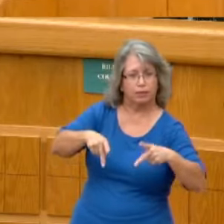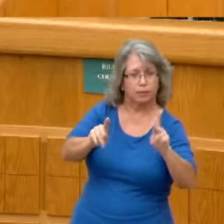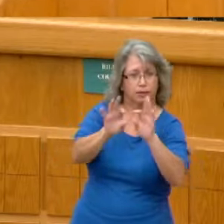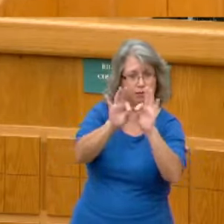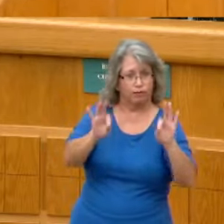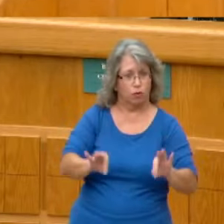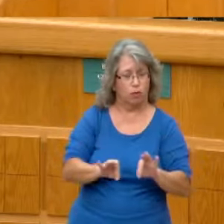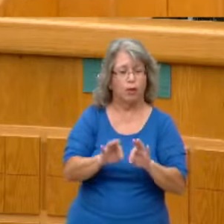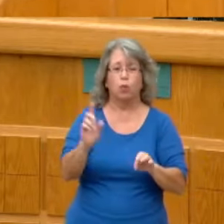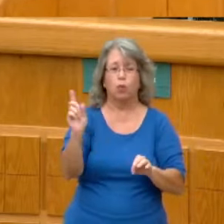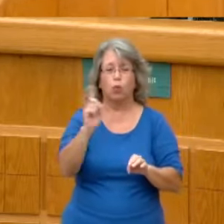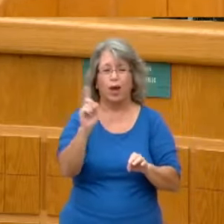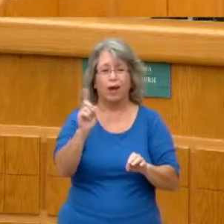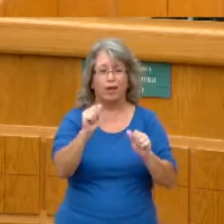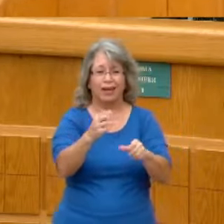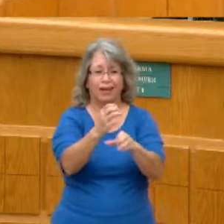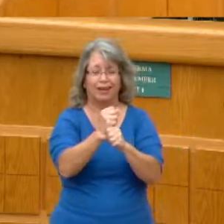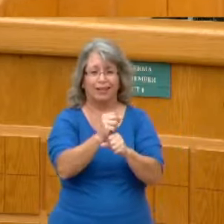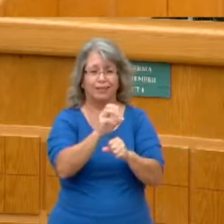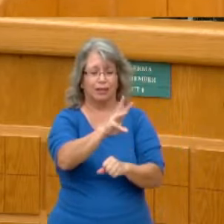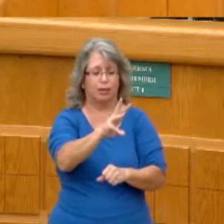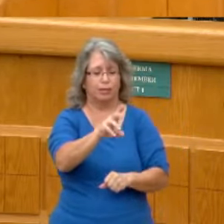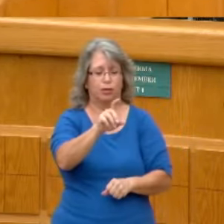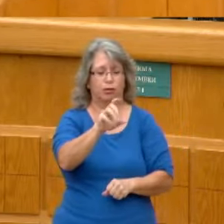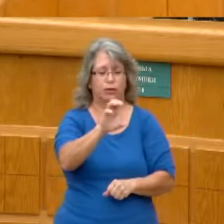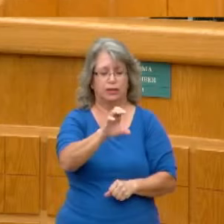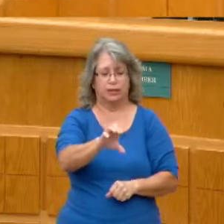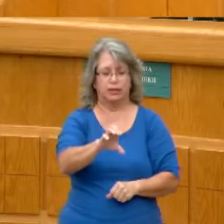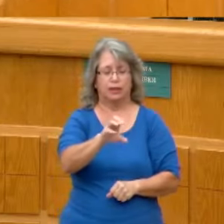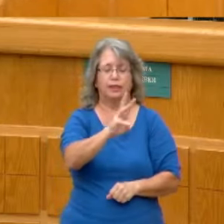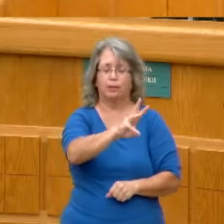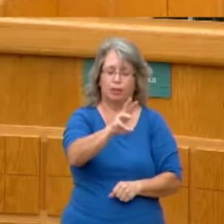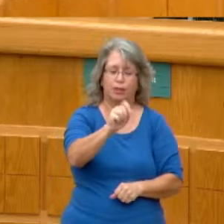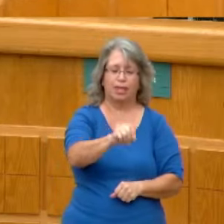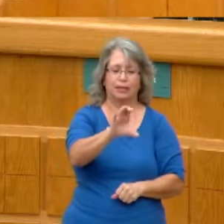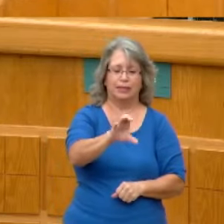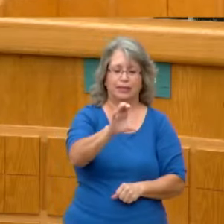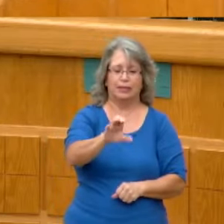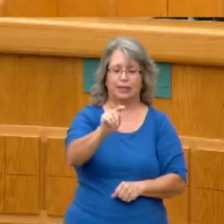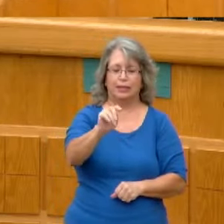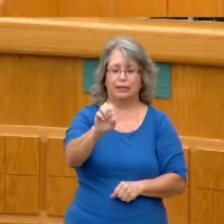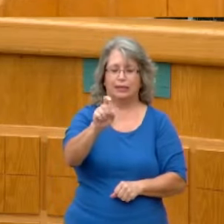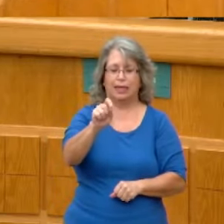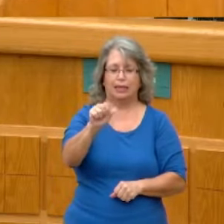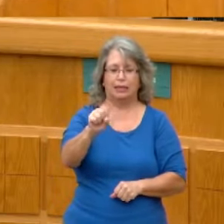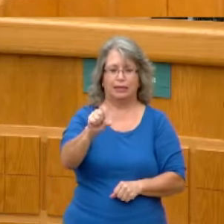those consent forms at www.cctexas.com